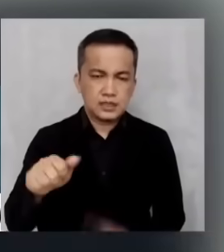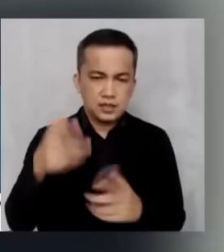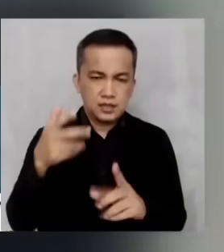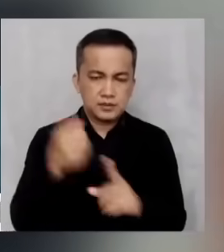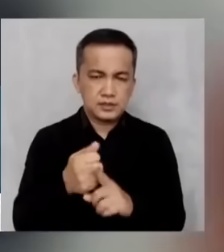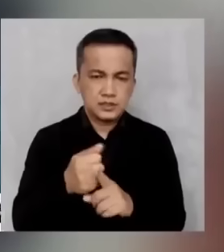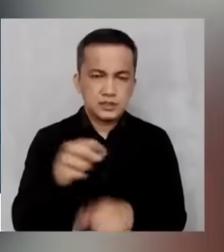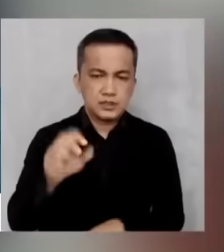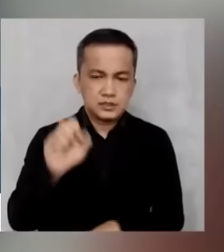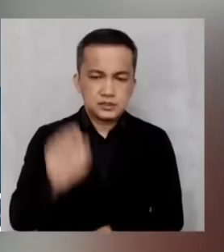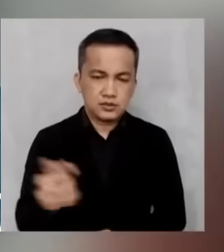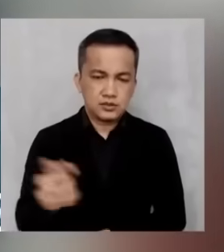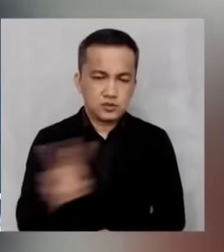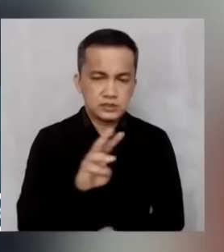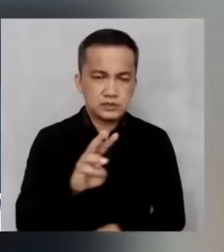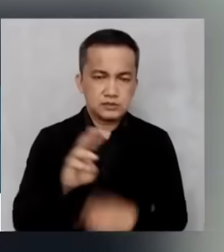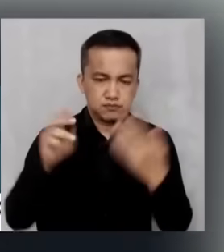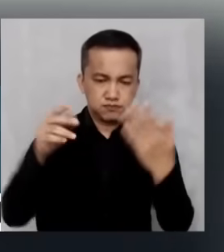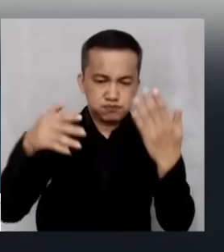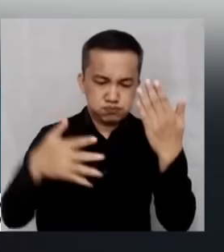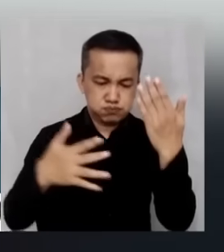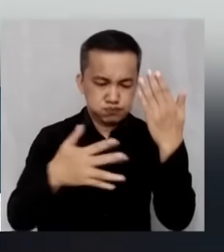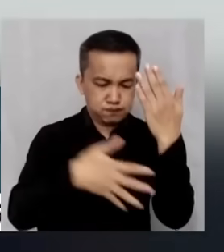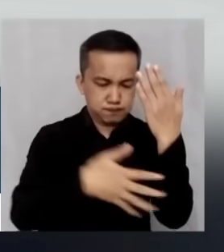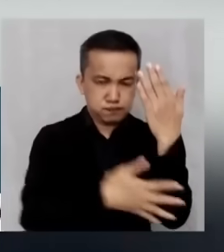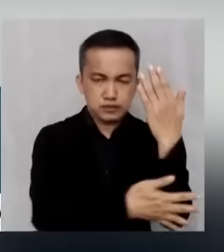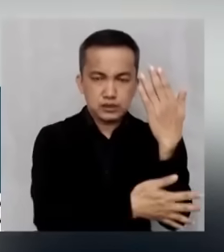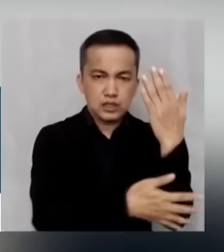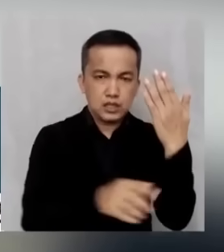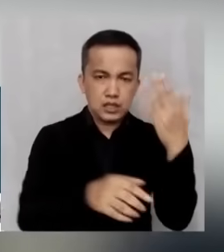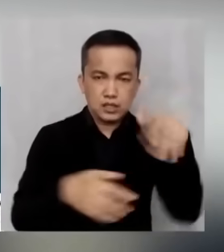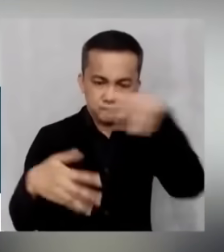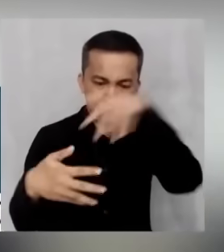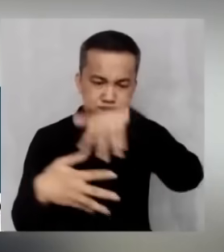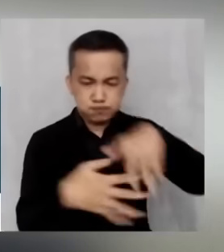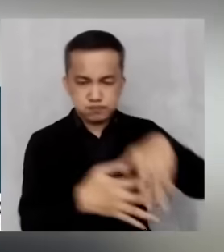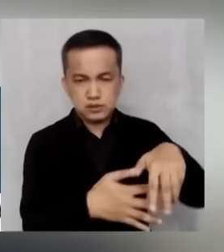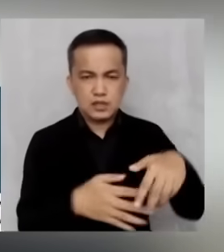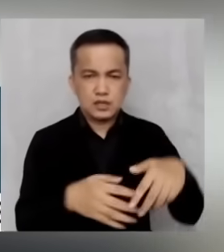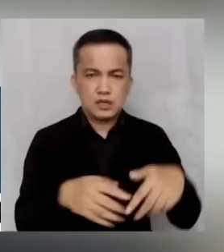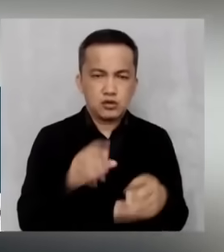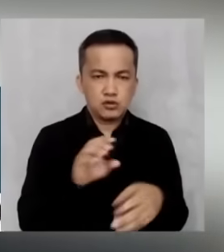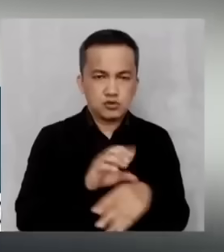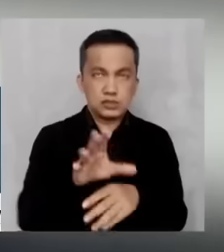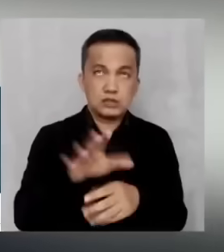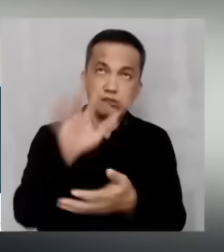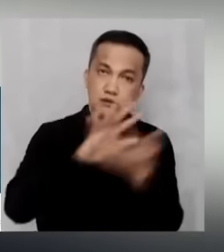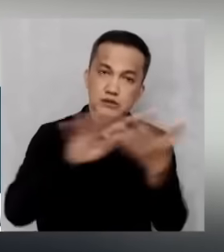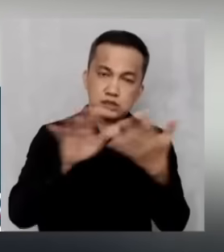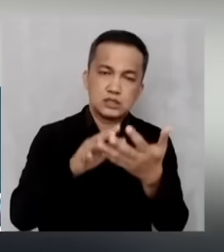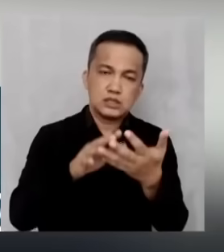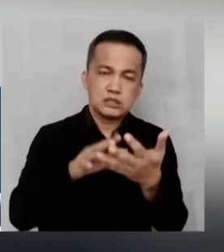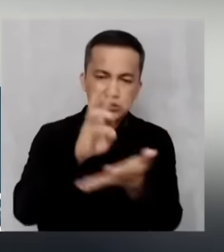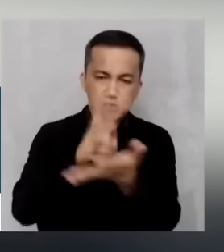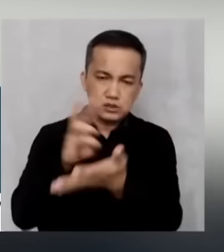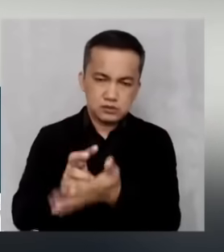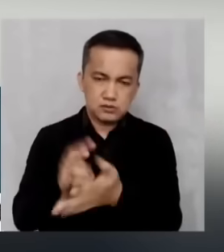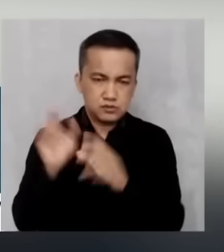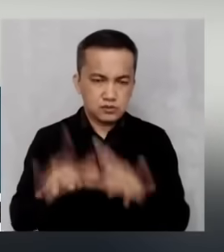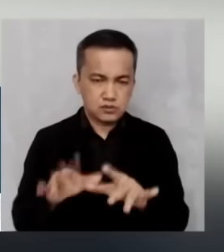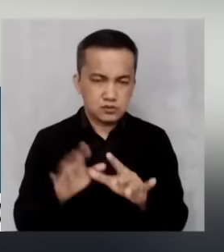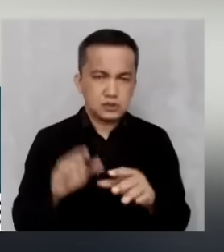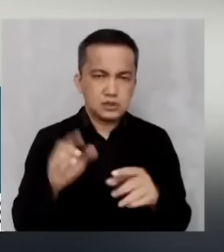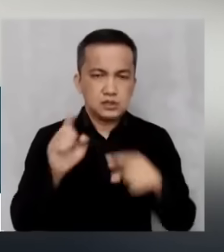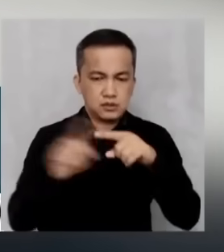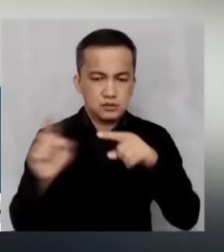monsoon, bringing rains over the Visayas as its trough is causing partly cloudy to cloudy skies with isolated rain showers and